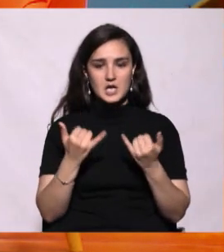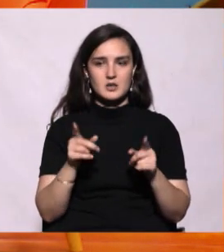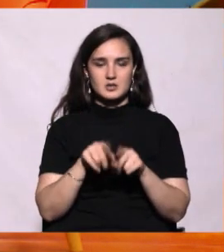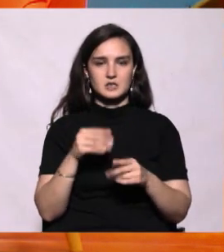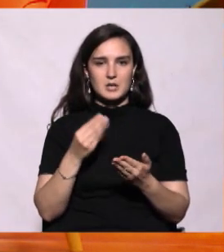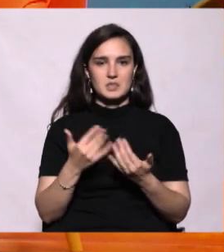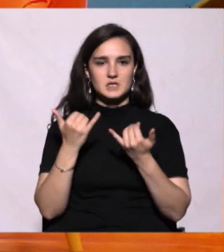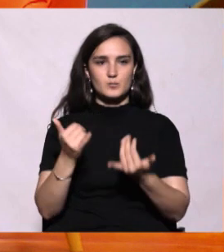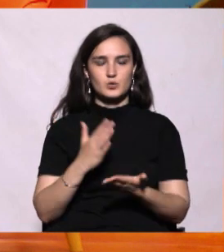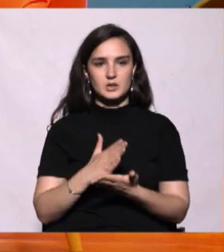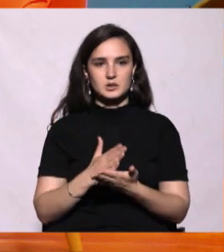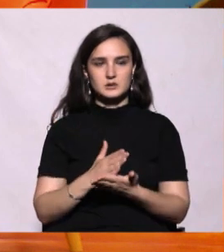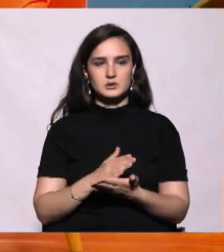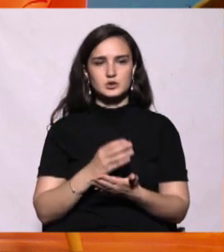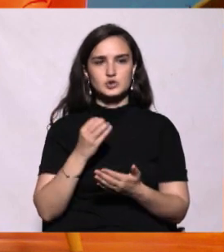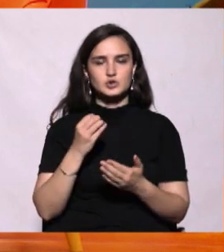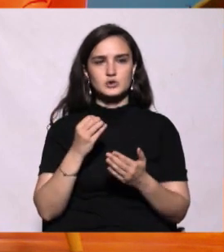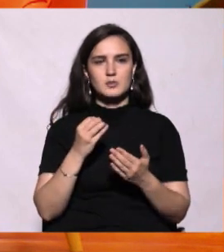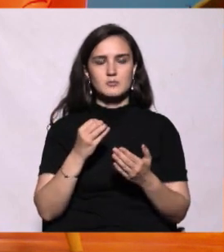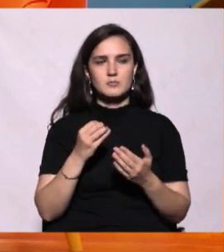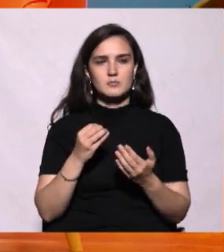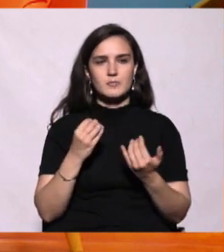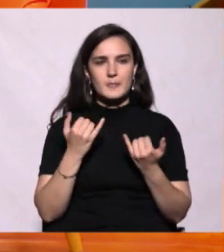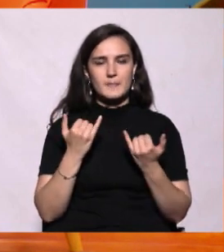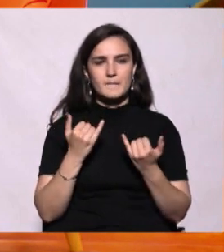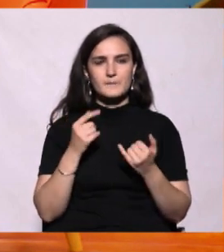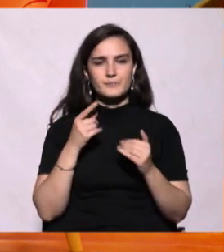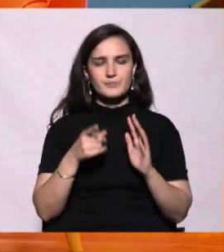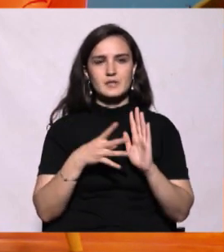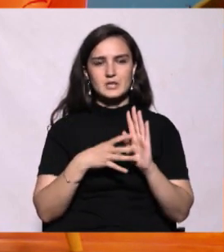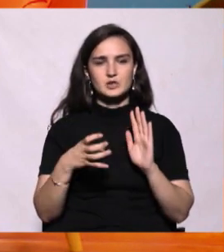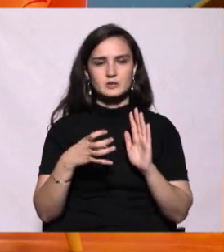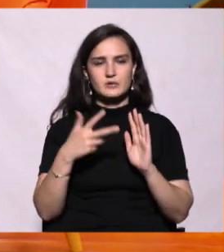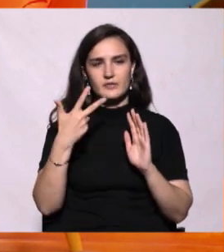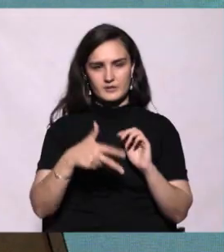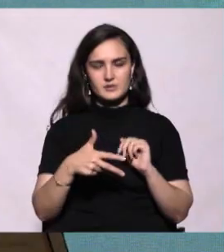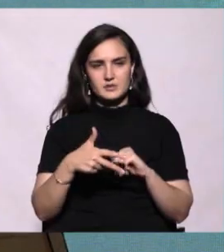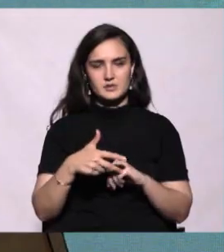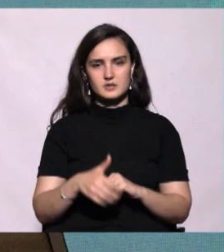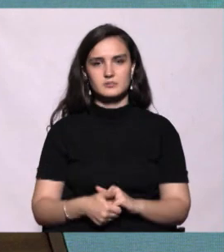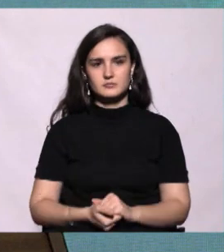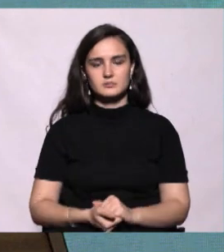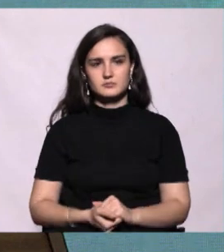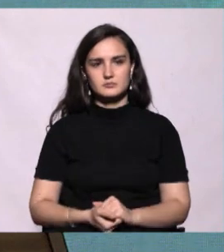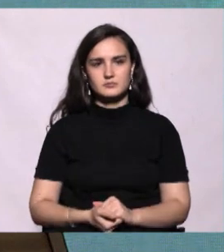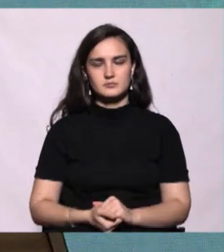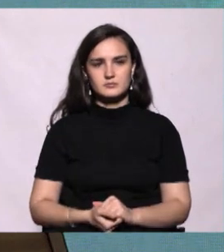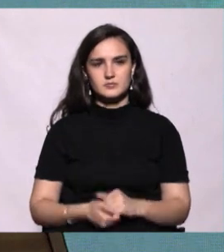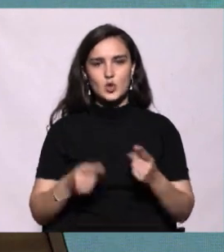now. Another modern day analogy, in the 1930s,